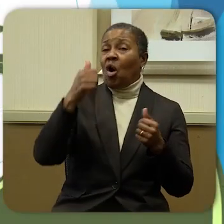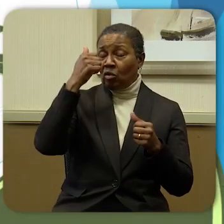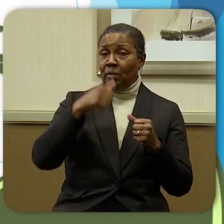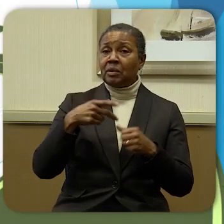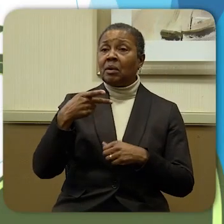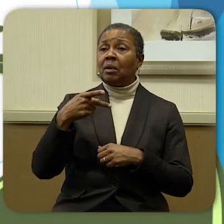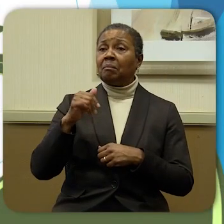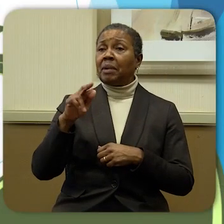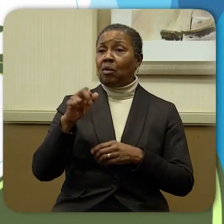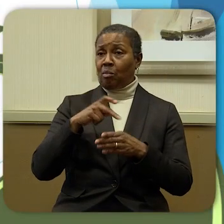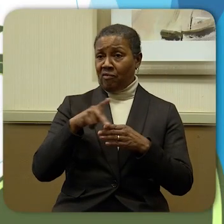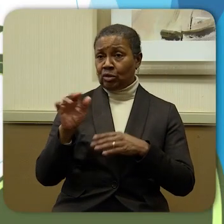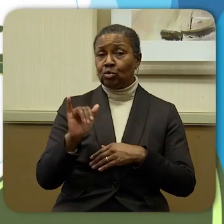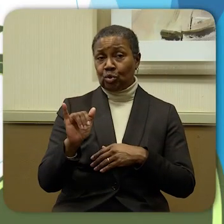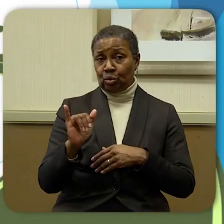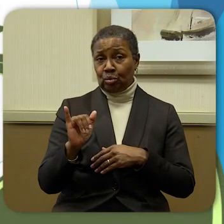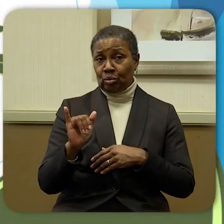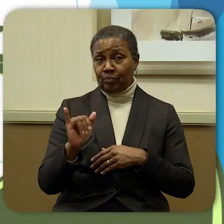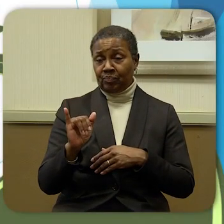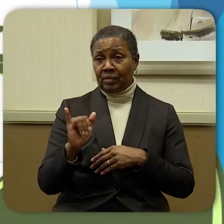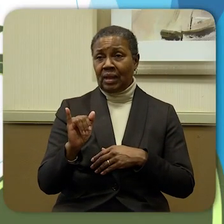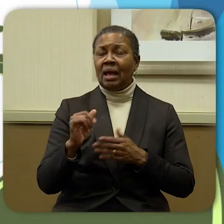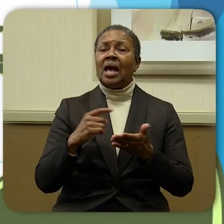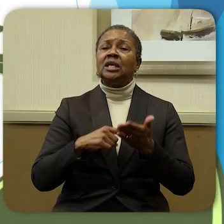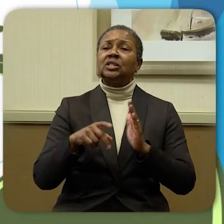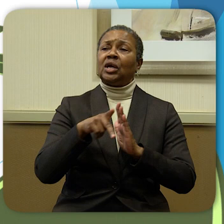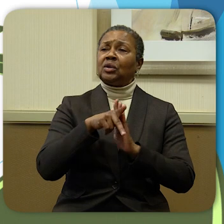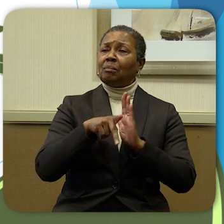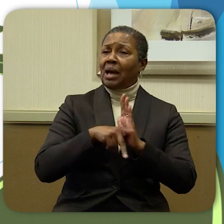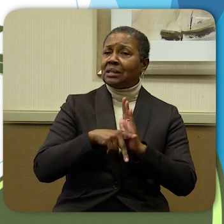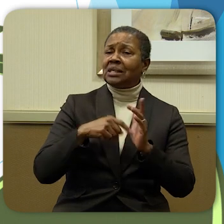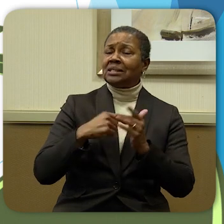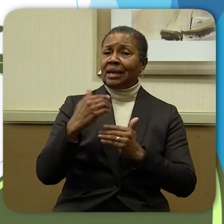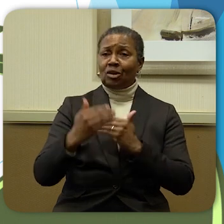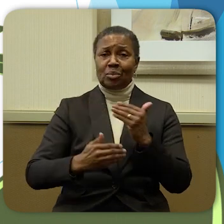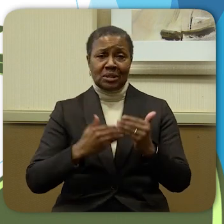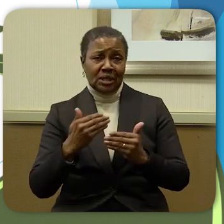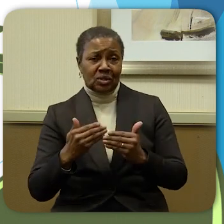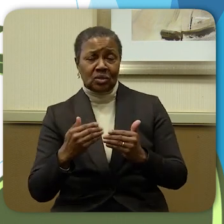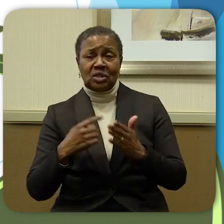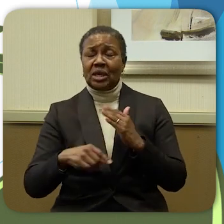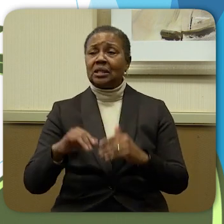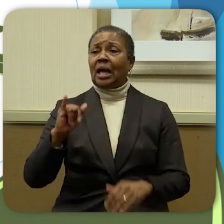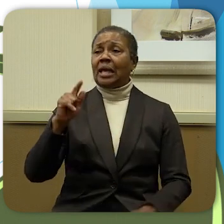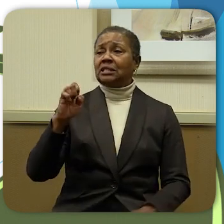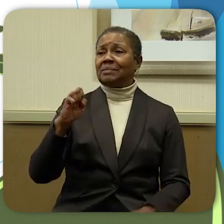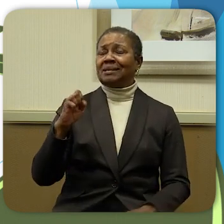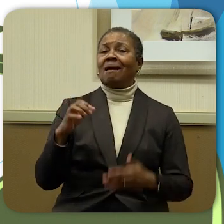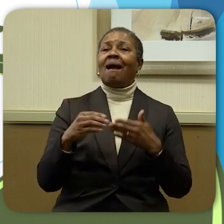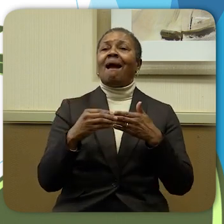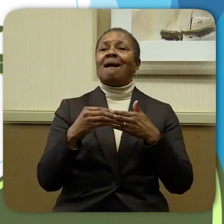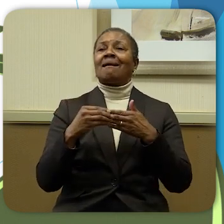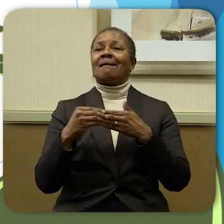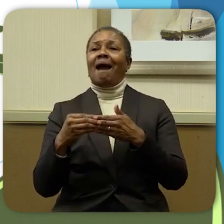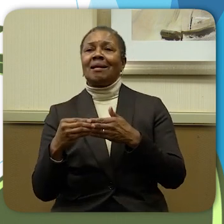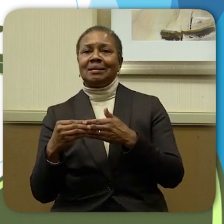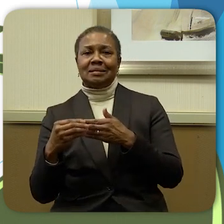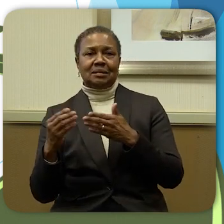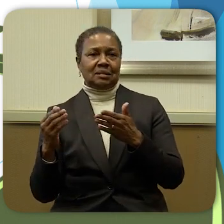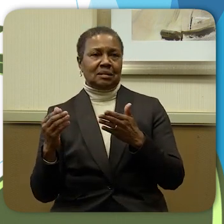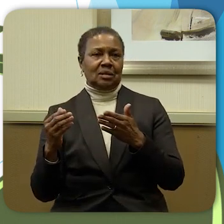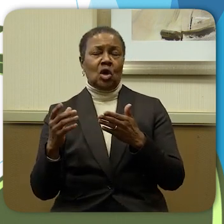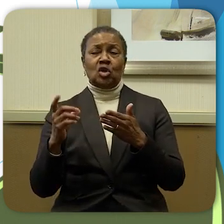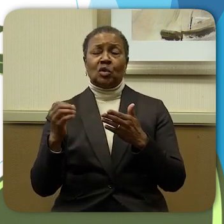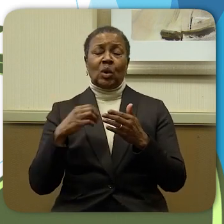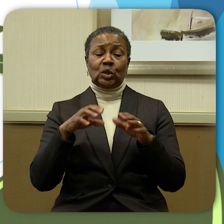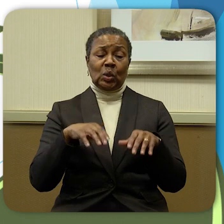And then, look at your policies and procedures. Look at the ISB guidance and say, like, do